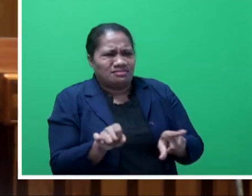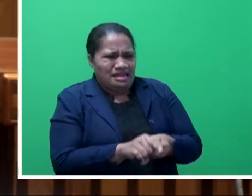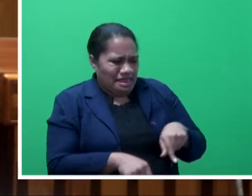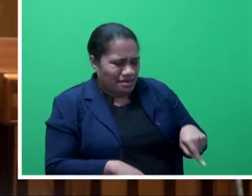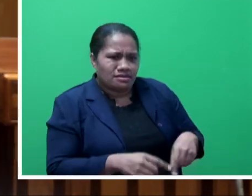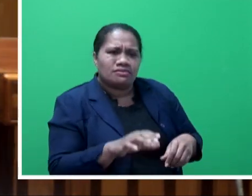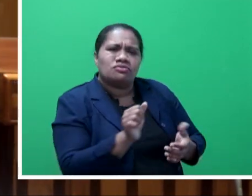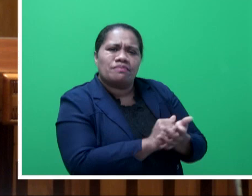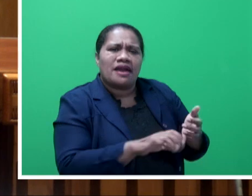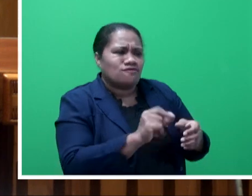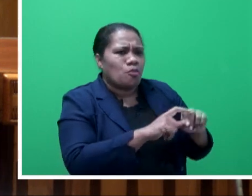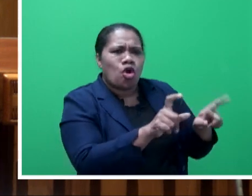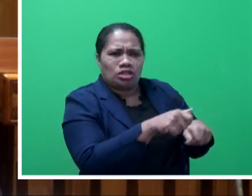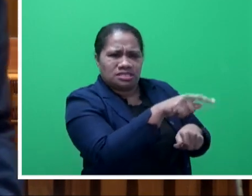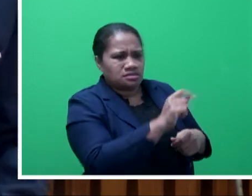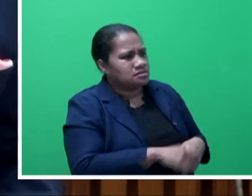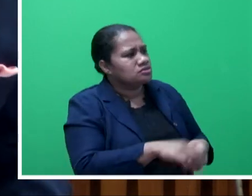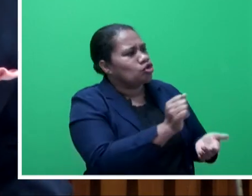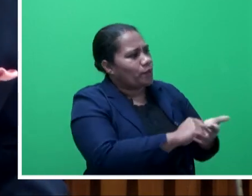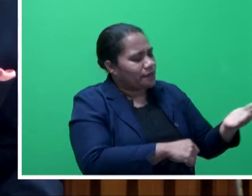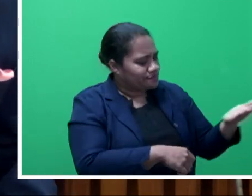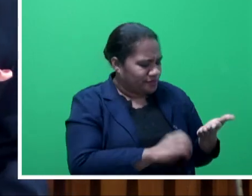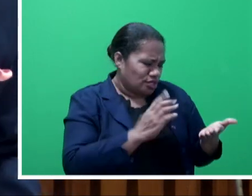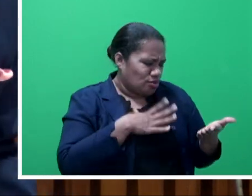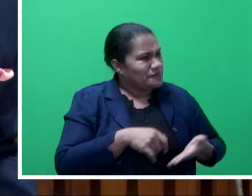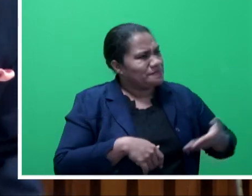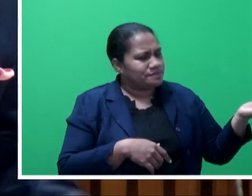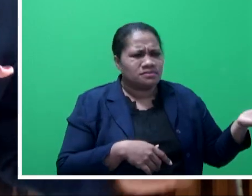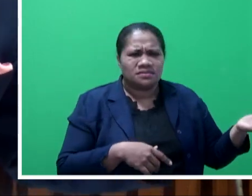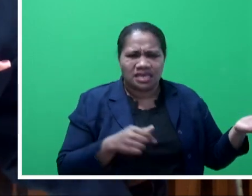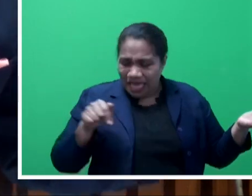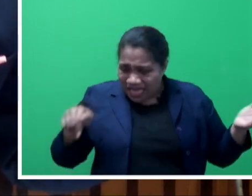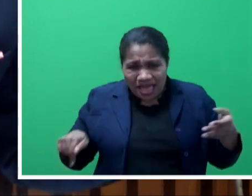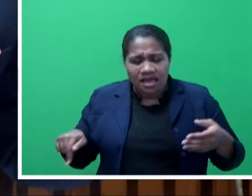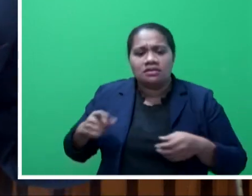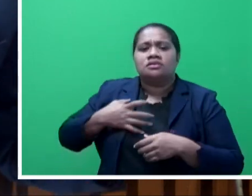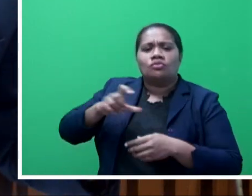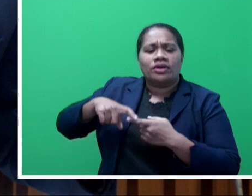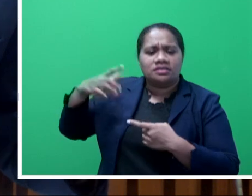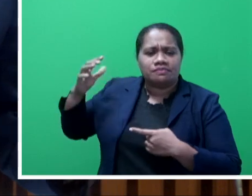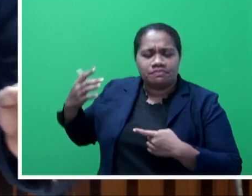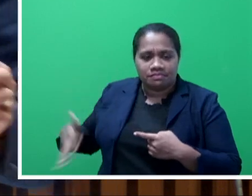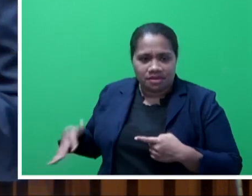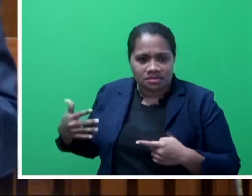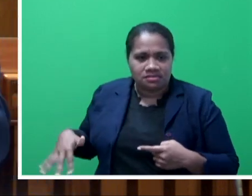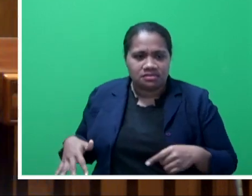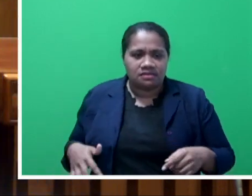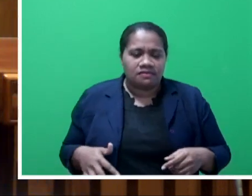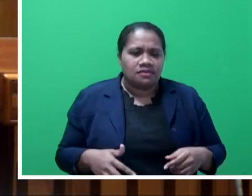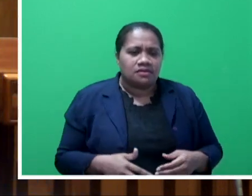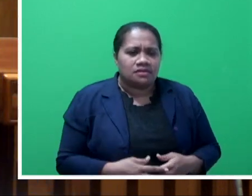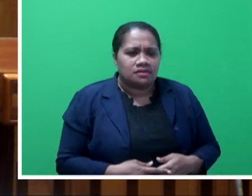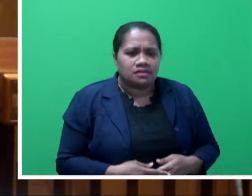of dollars. Mr. Speaker, sir, the other point that I also want to highlight again, they talked about loans. What